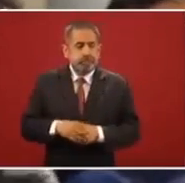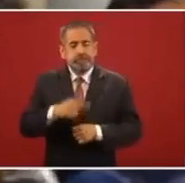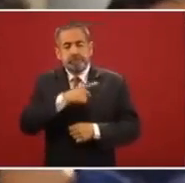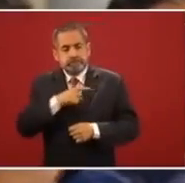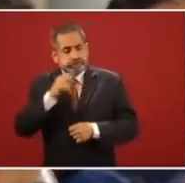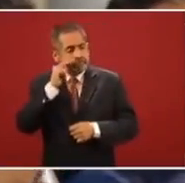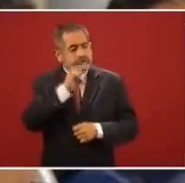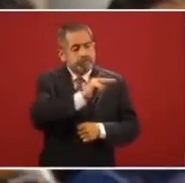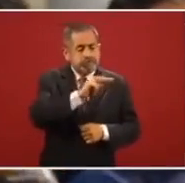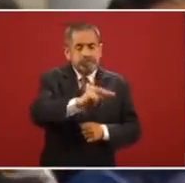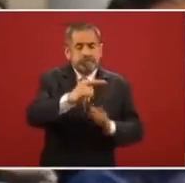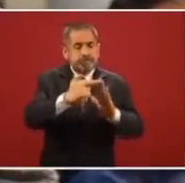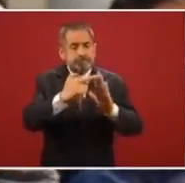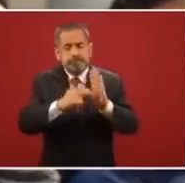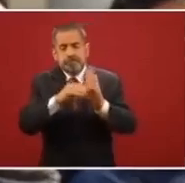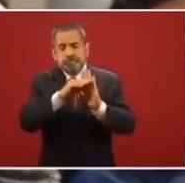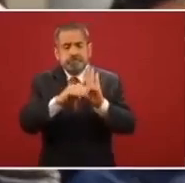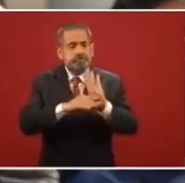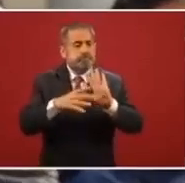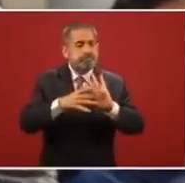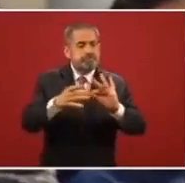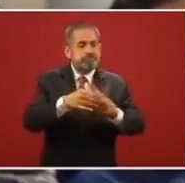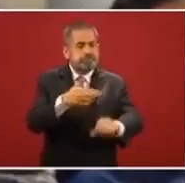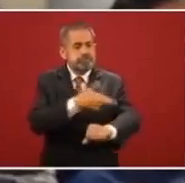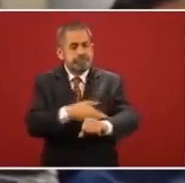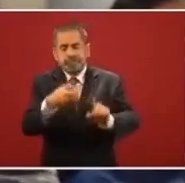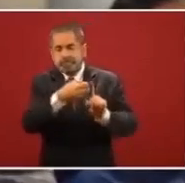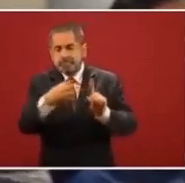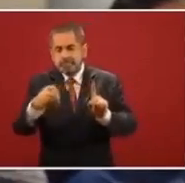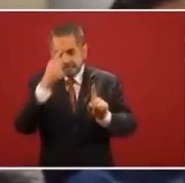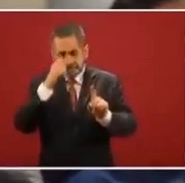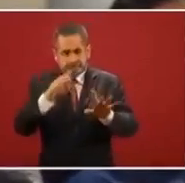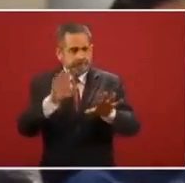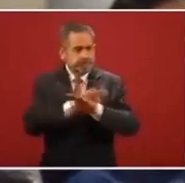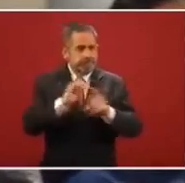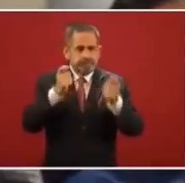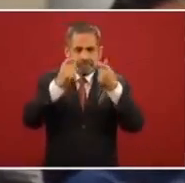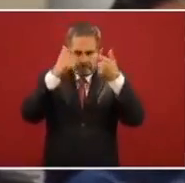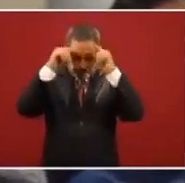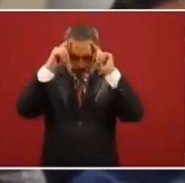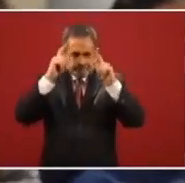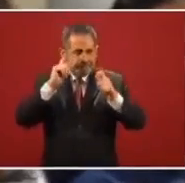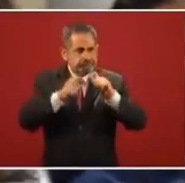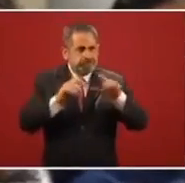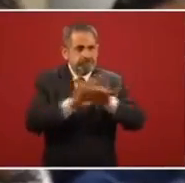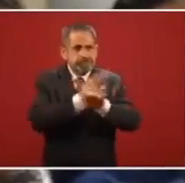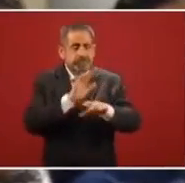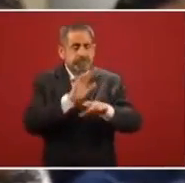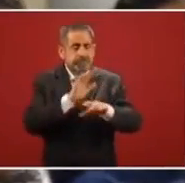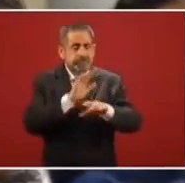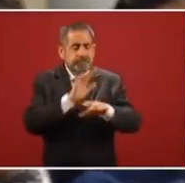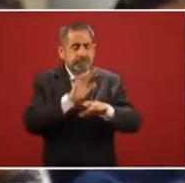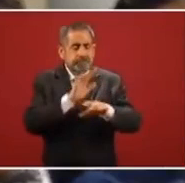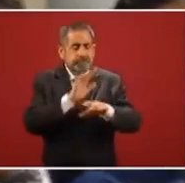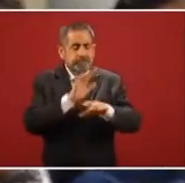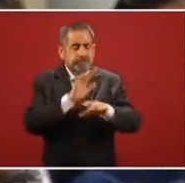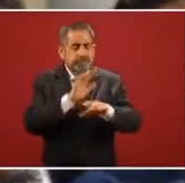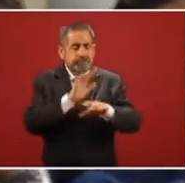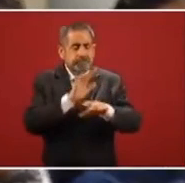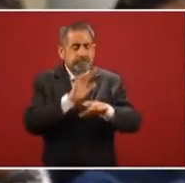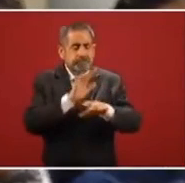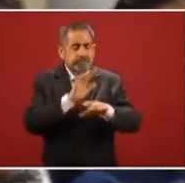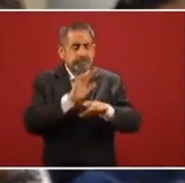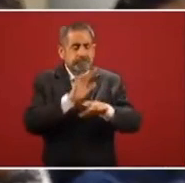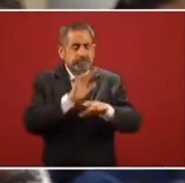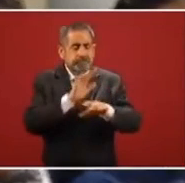observar varias medidas para el cambio de tripulación y todo, de todos los barcos que entran. and they had to